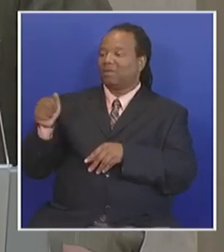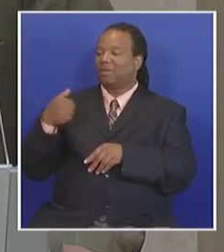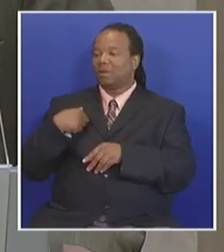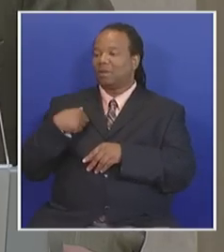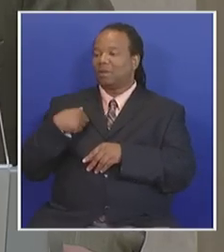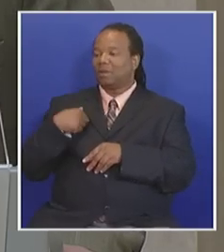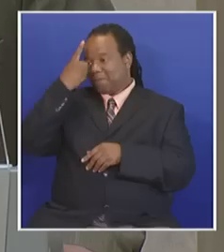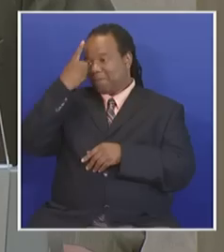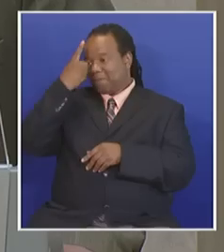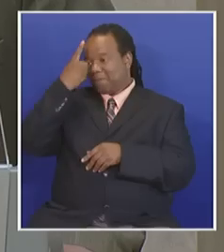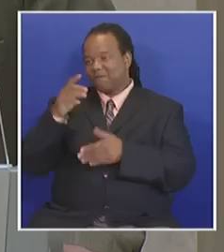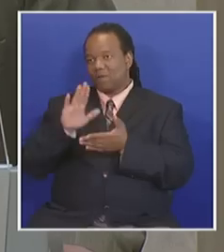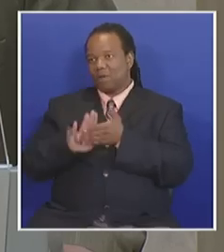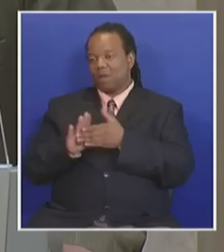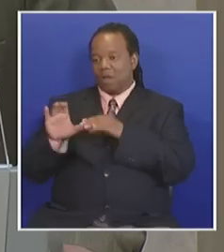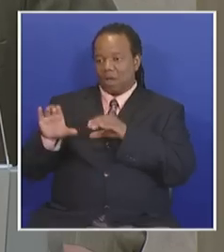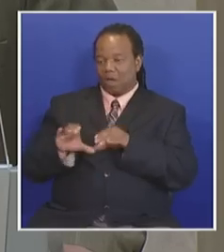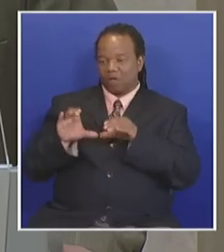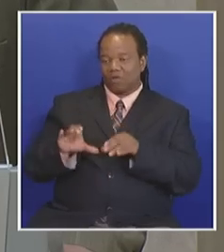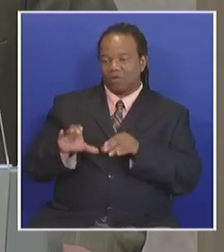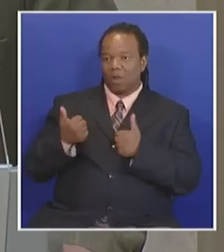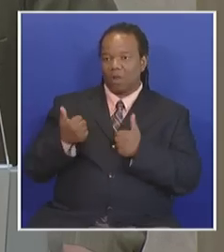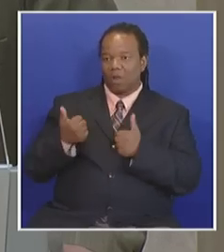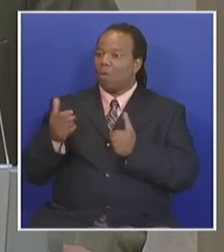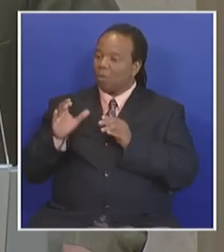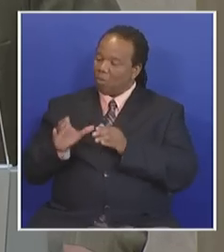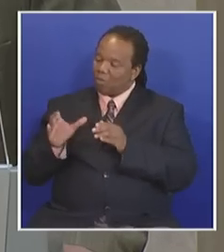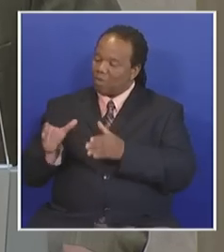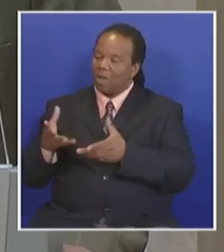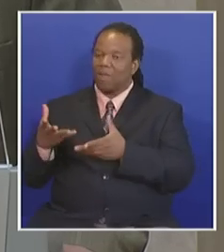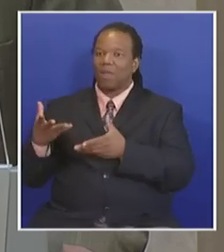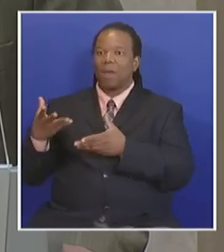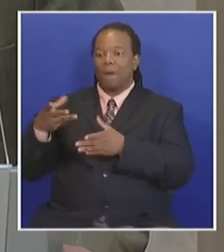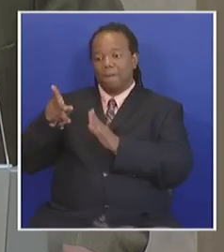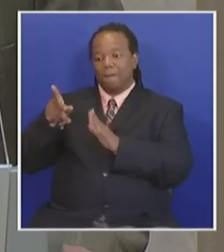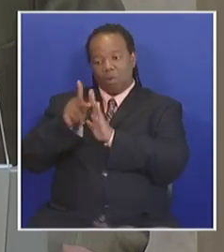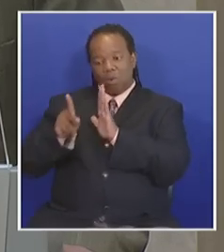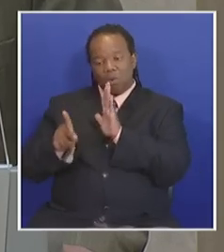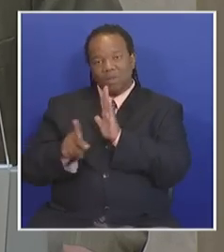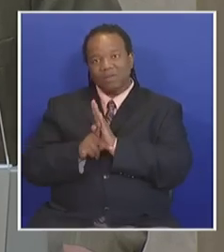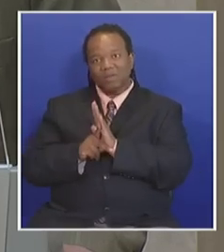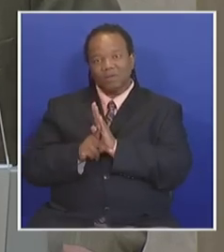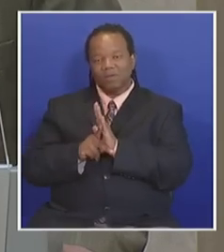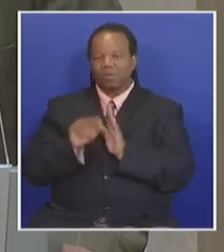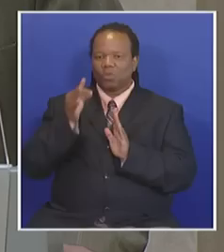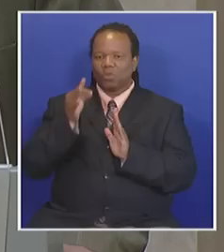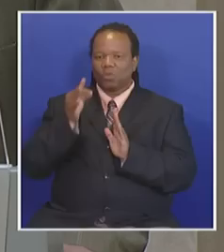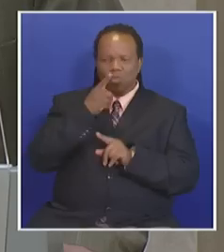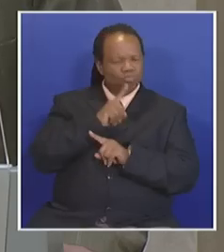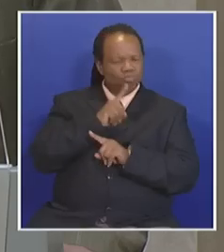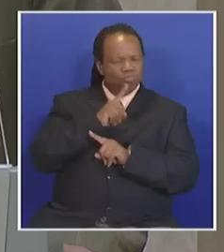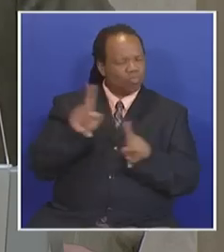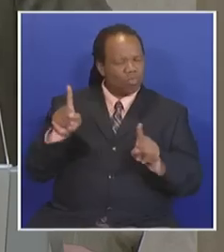actions, movements, and policies adopted or developed to oppose racism. In